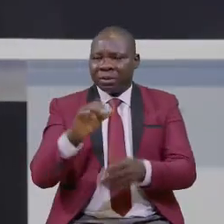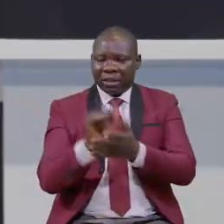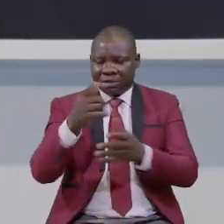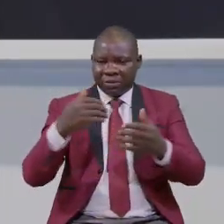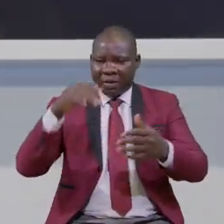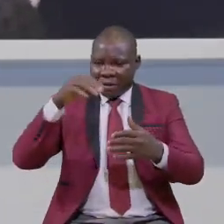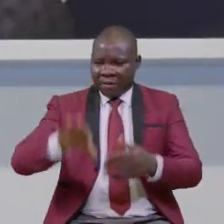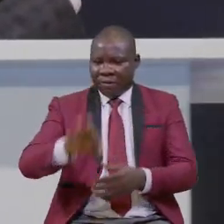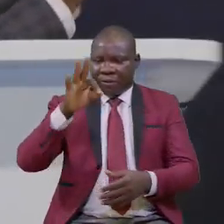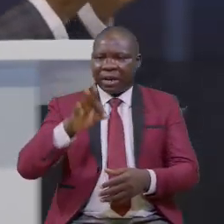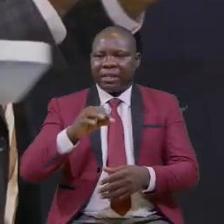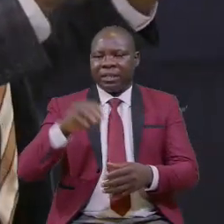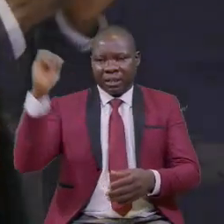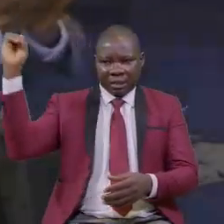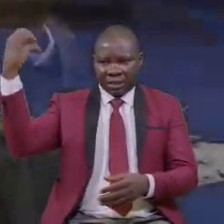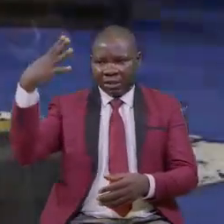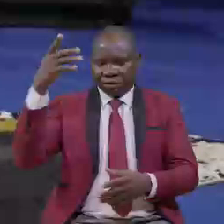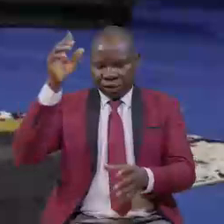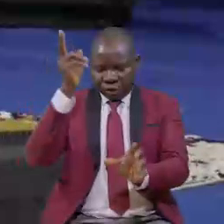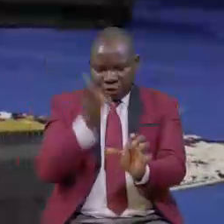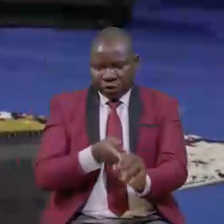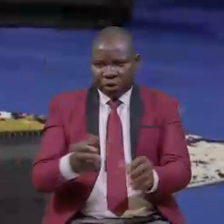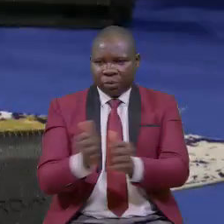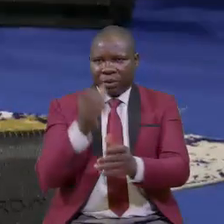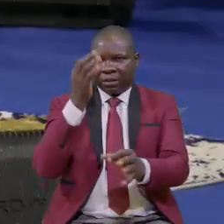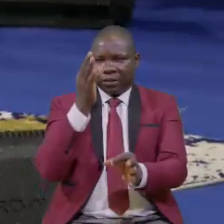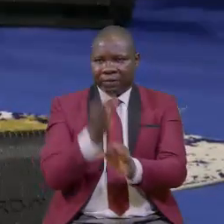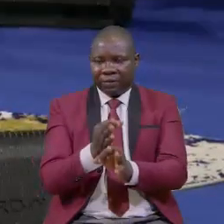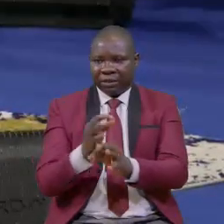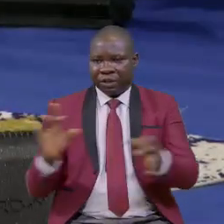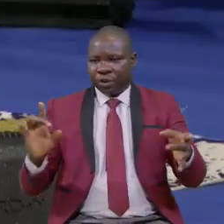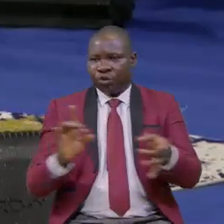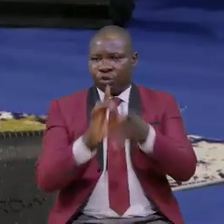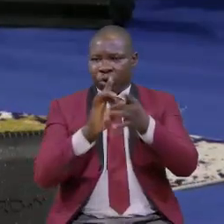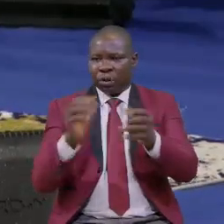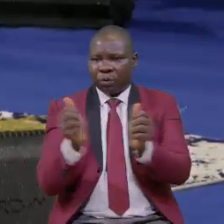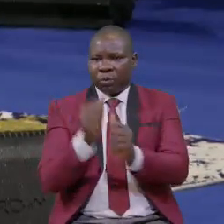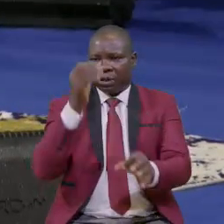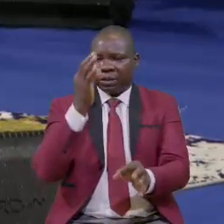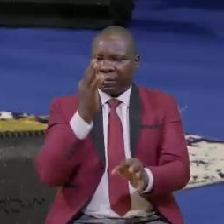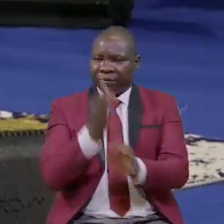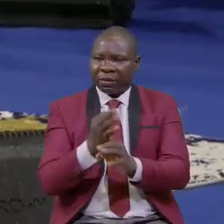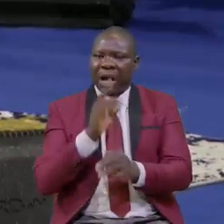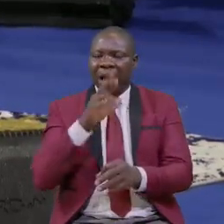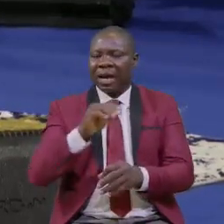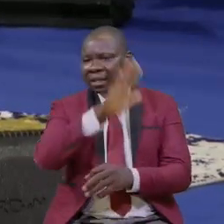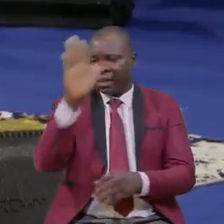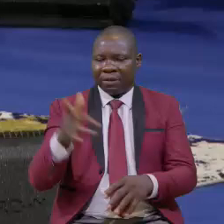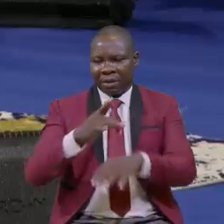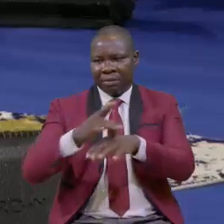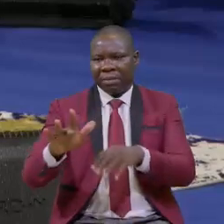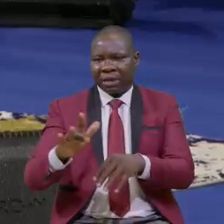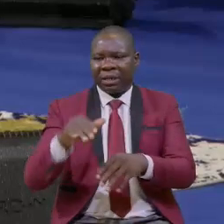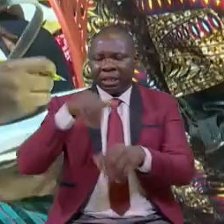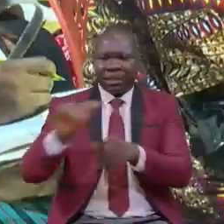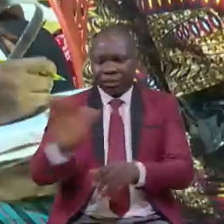joined together with faith, they are never barren. And in your heart today, grace will